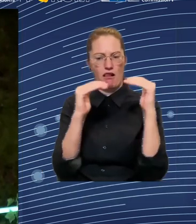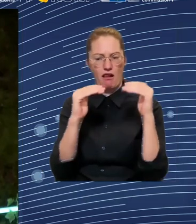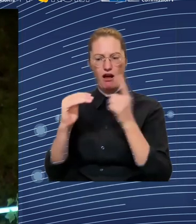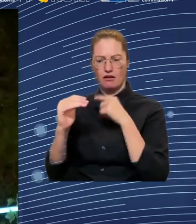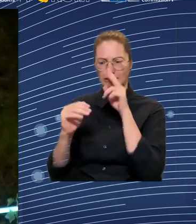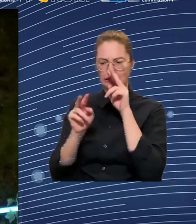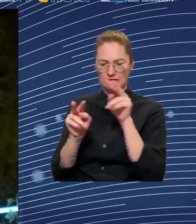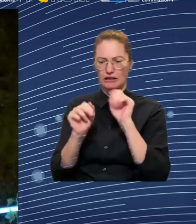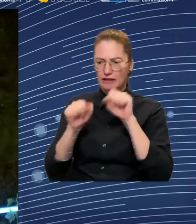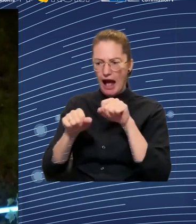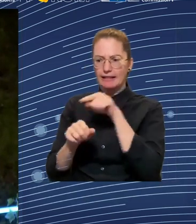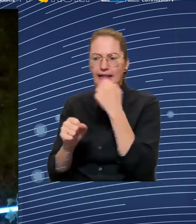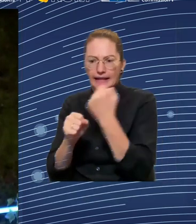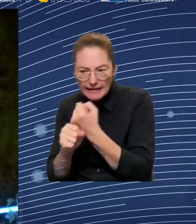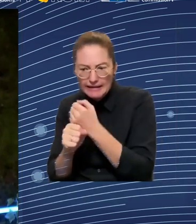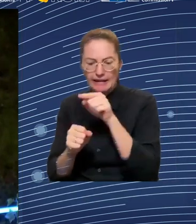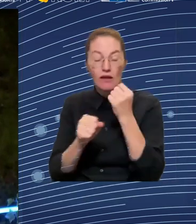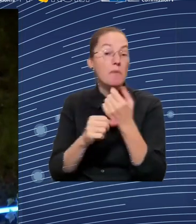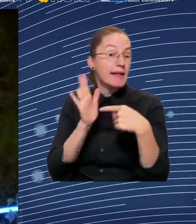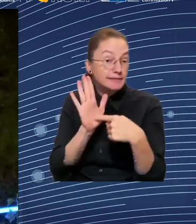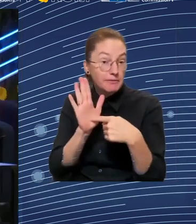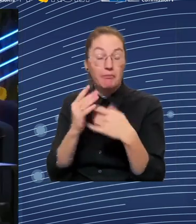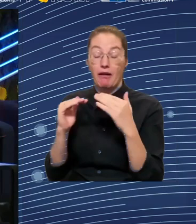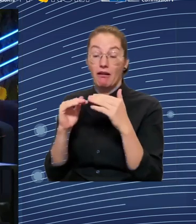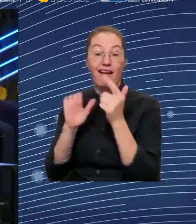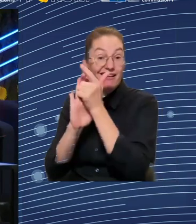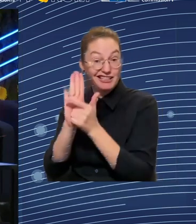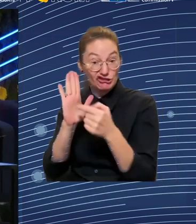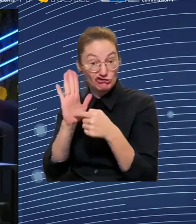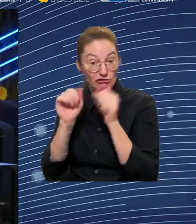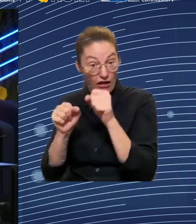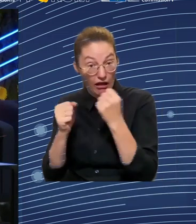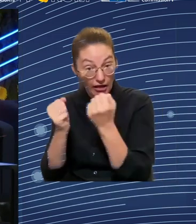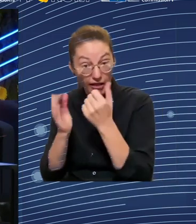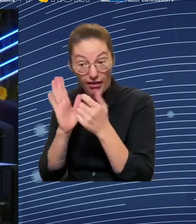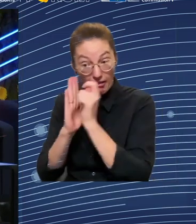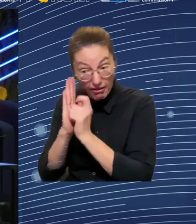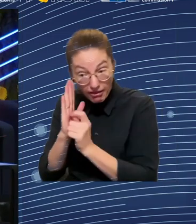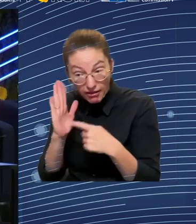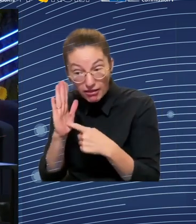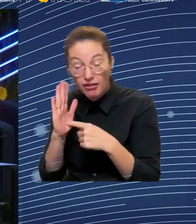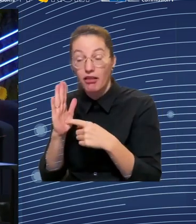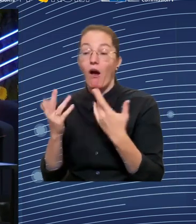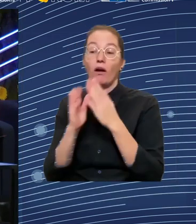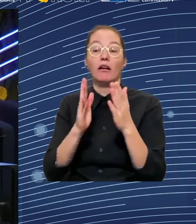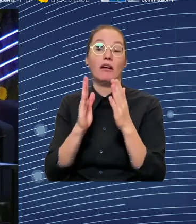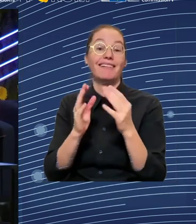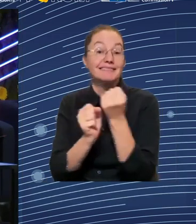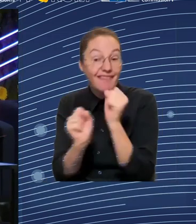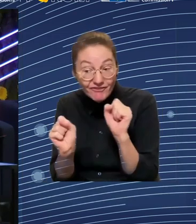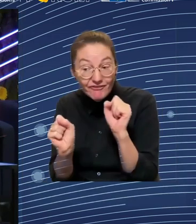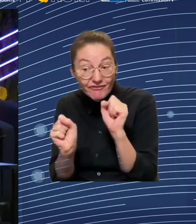where legislation, I would argue, works best, and where, of course, the European level legislation plays a big role, which is